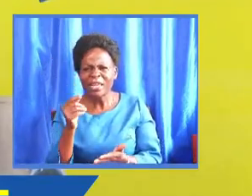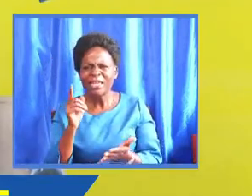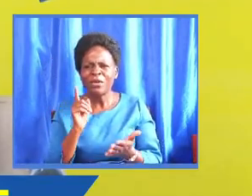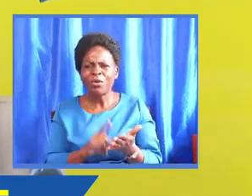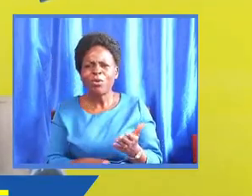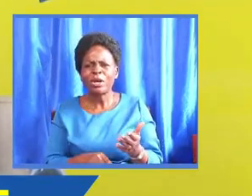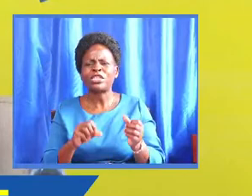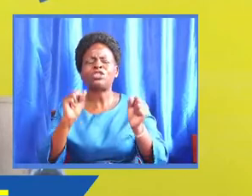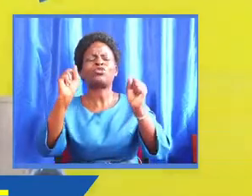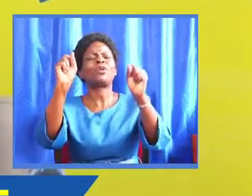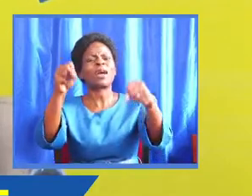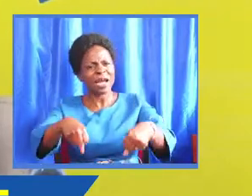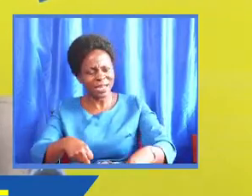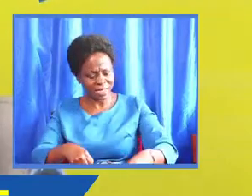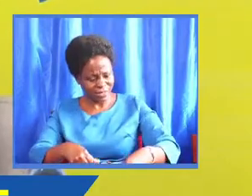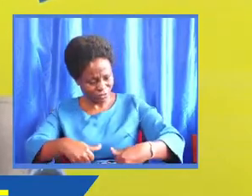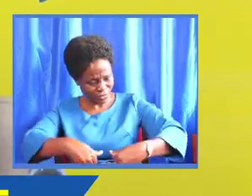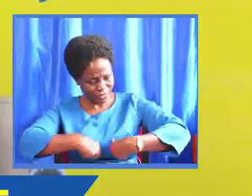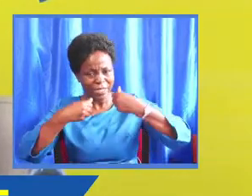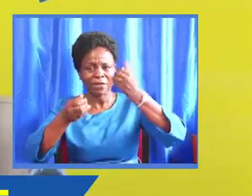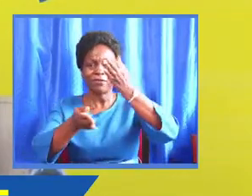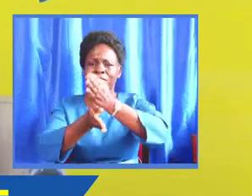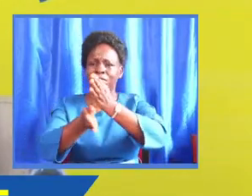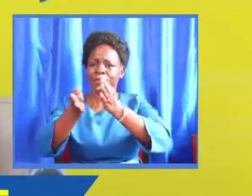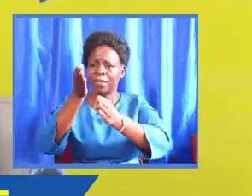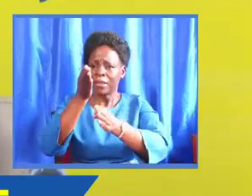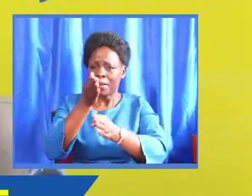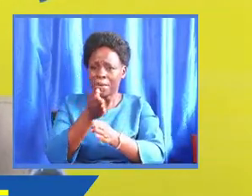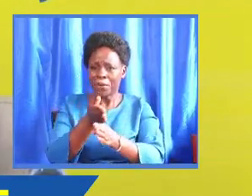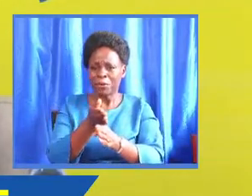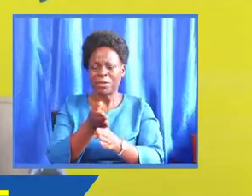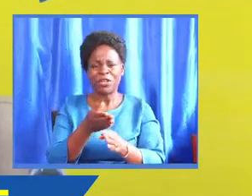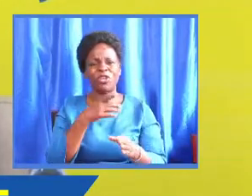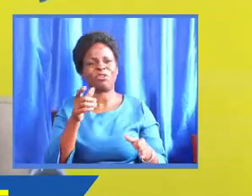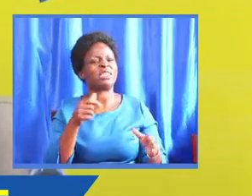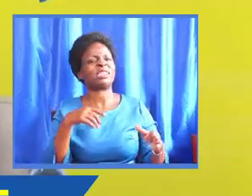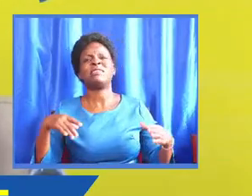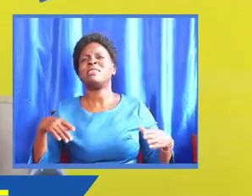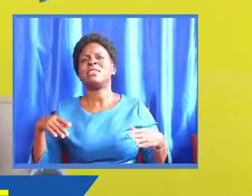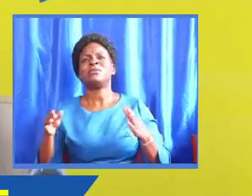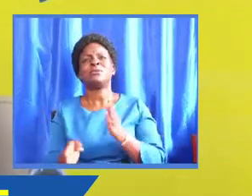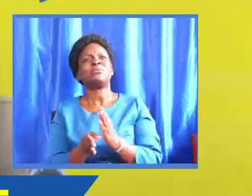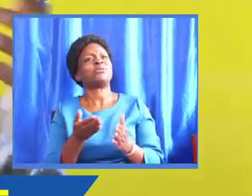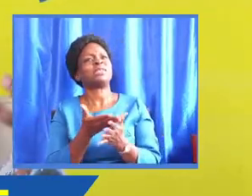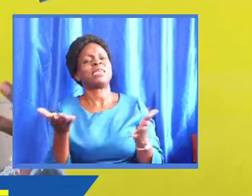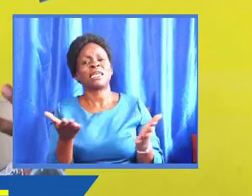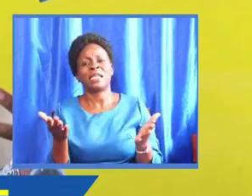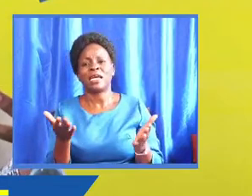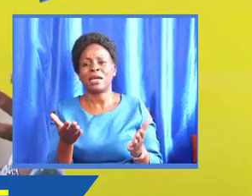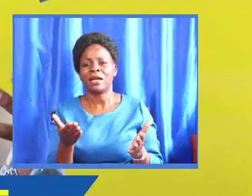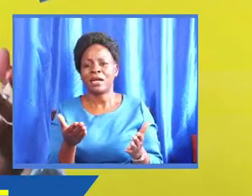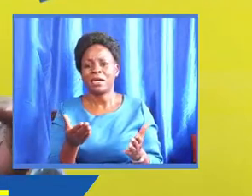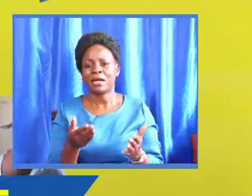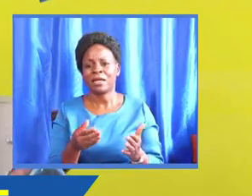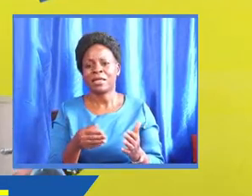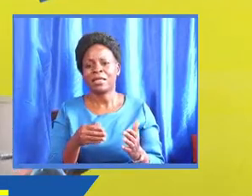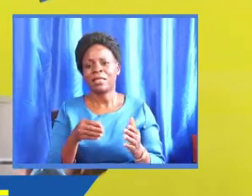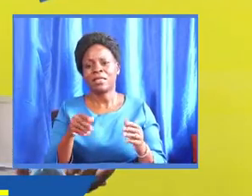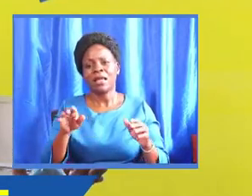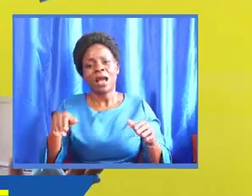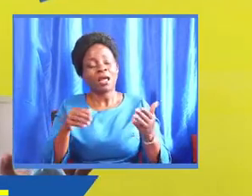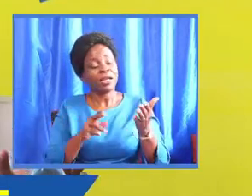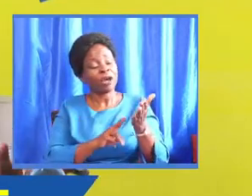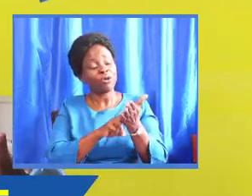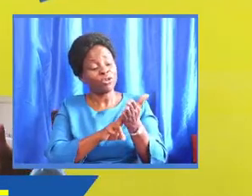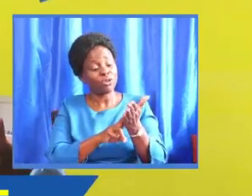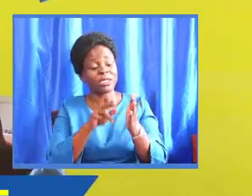afford to build, okay? Because if you have the luxury of doing both, or doing, you can even have a mixed-use